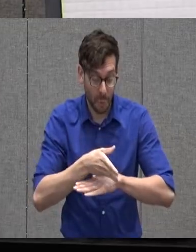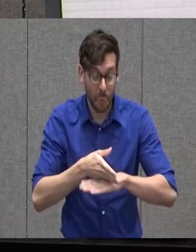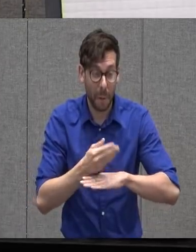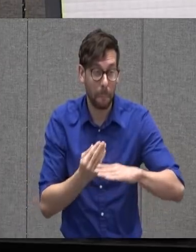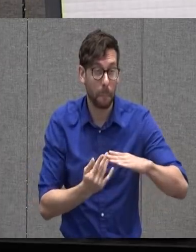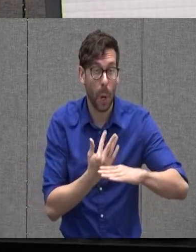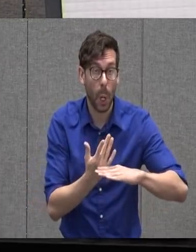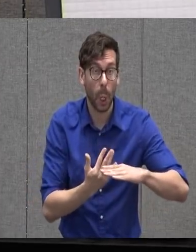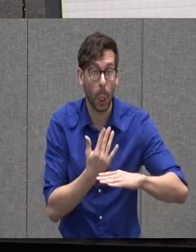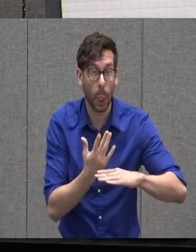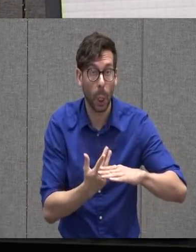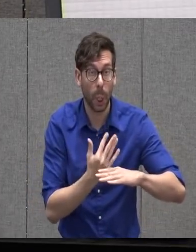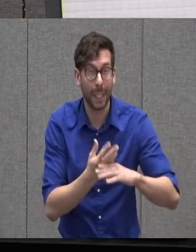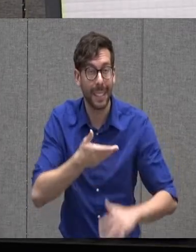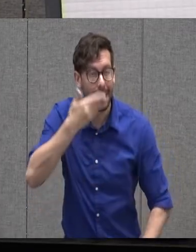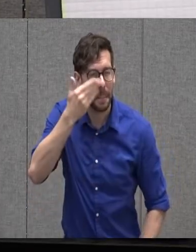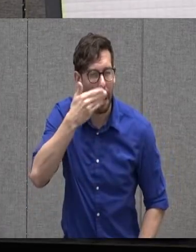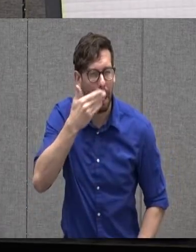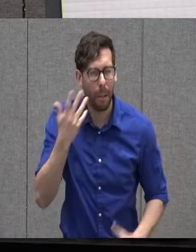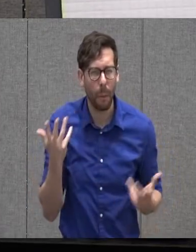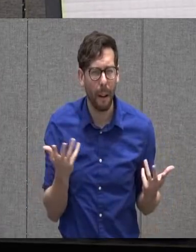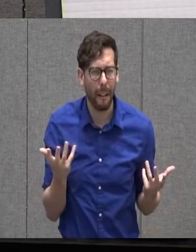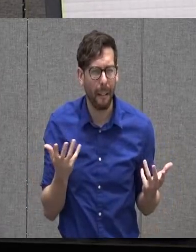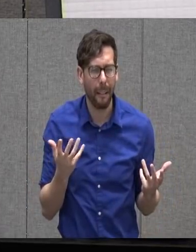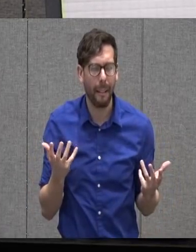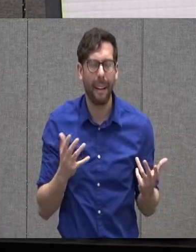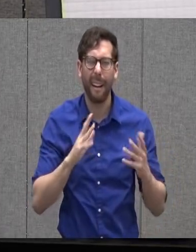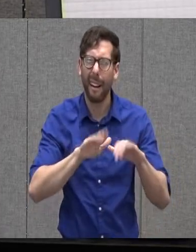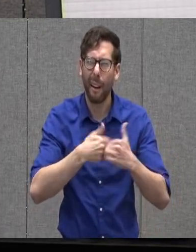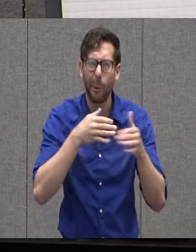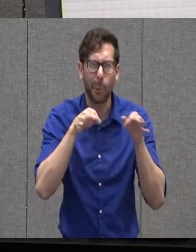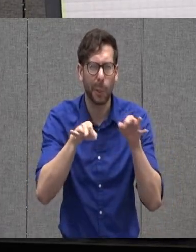What does it smell like? How would you describe it?